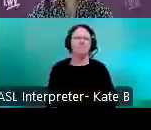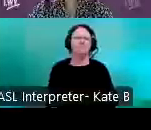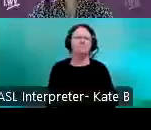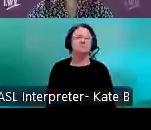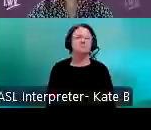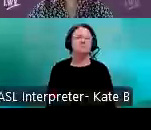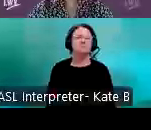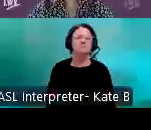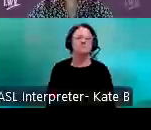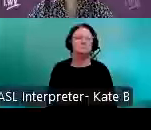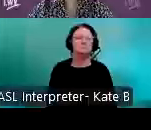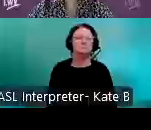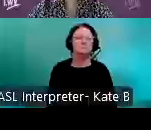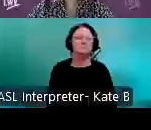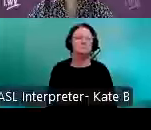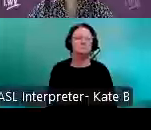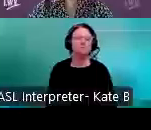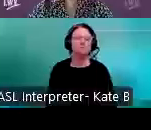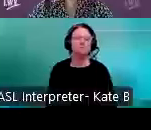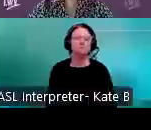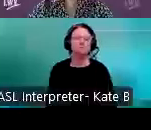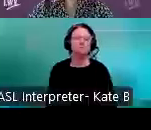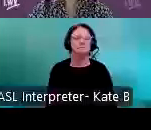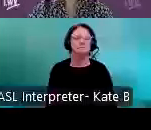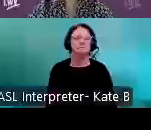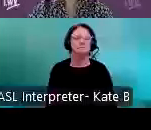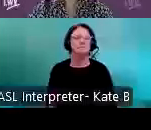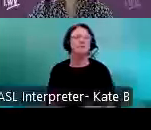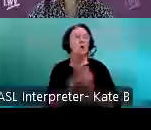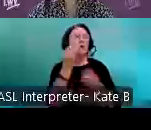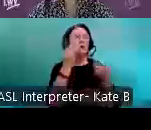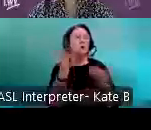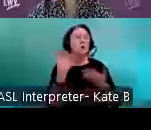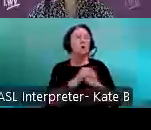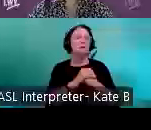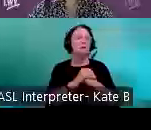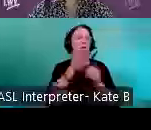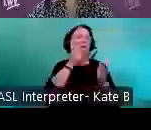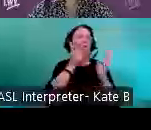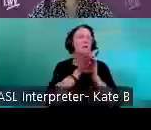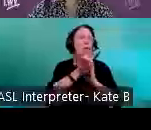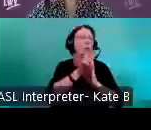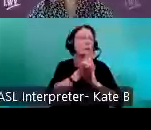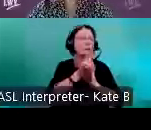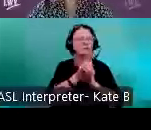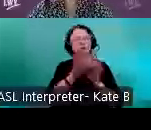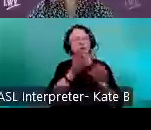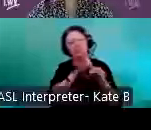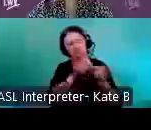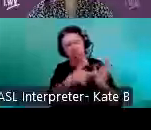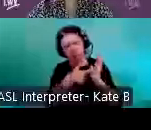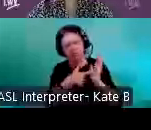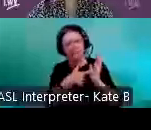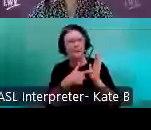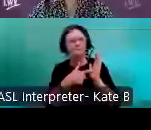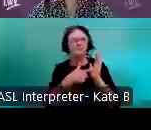And then some of our other more general webinars will cover things like photo ID. That can be a big issue